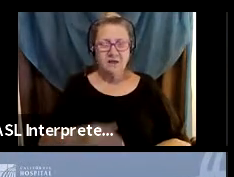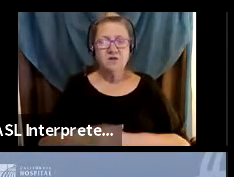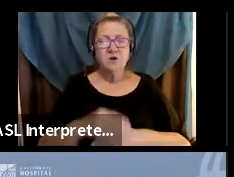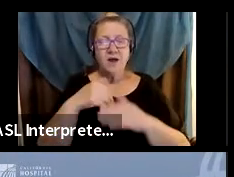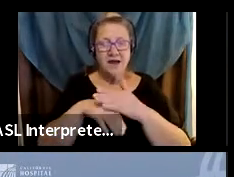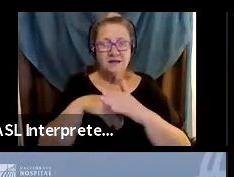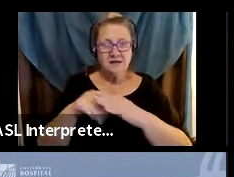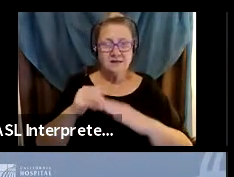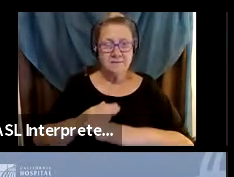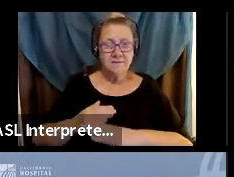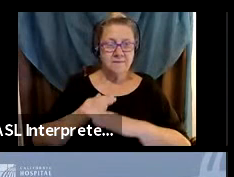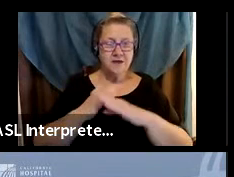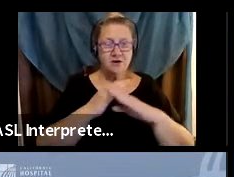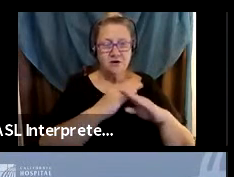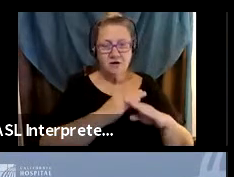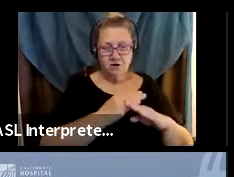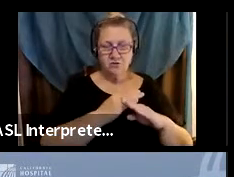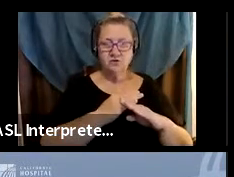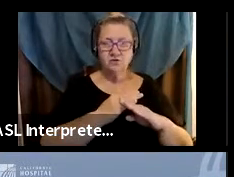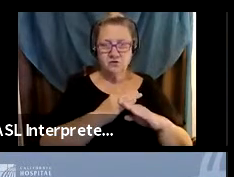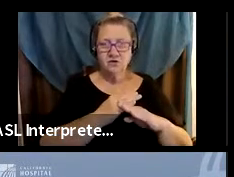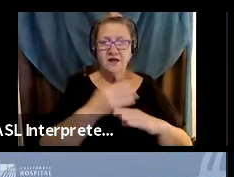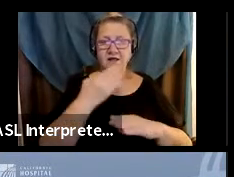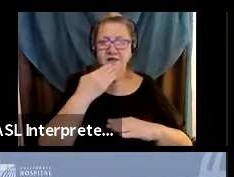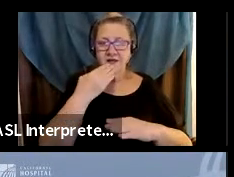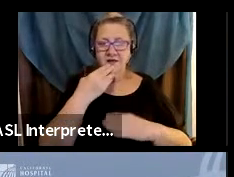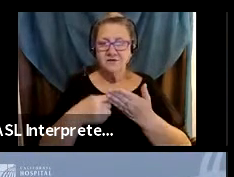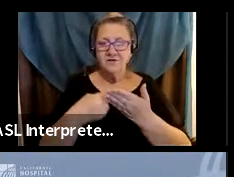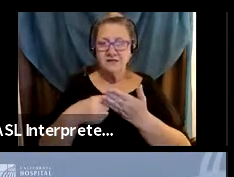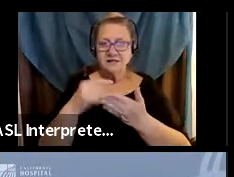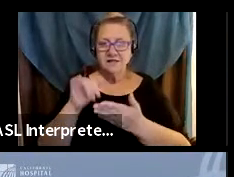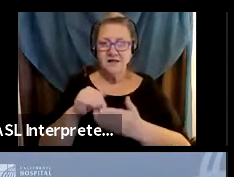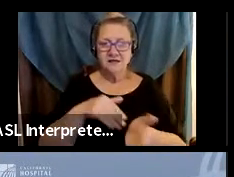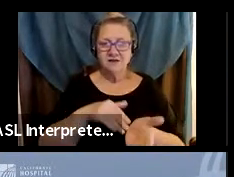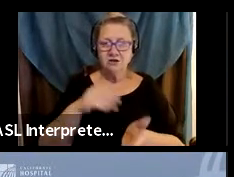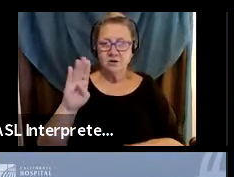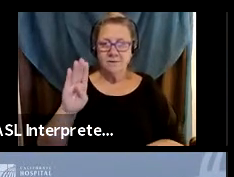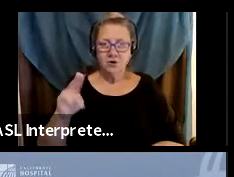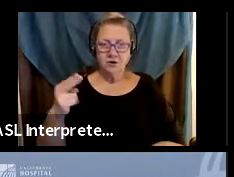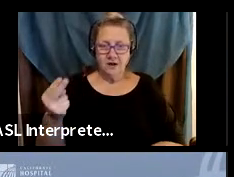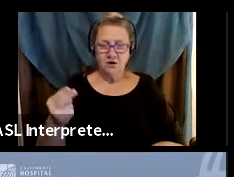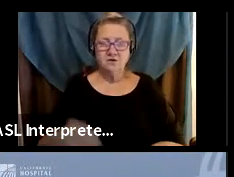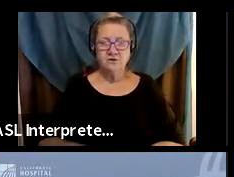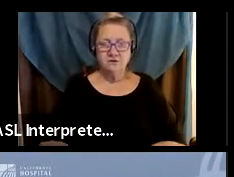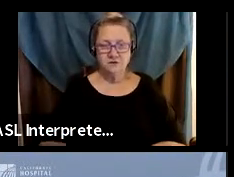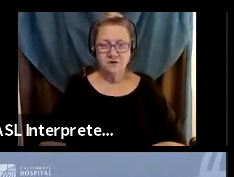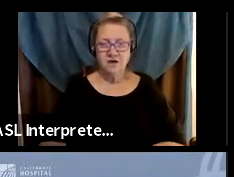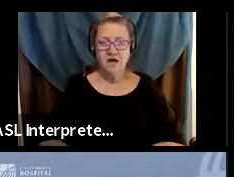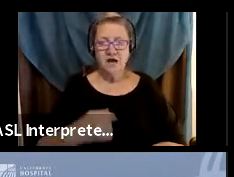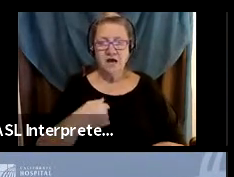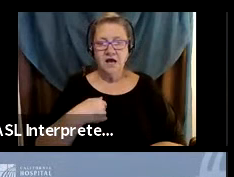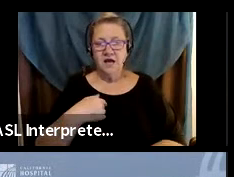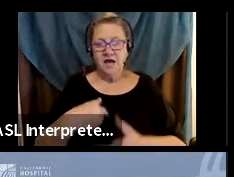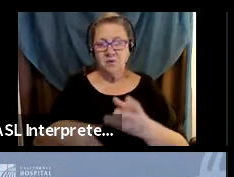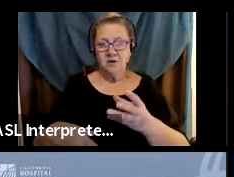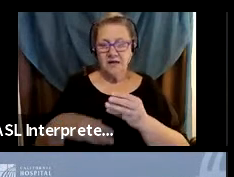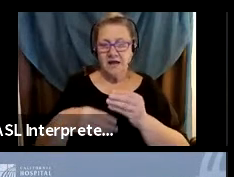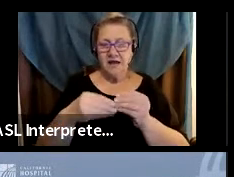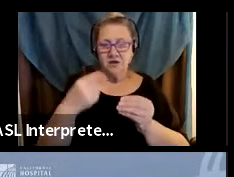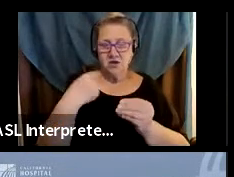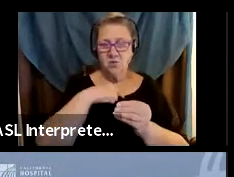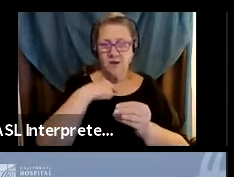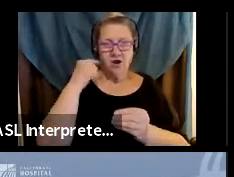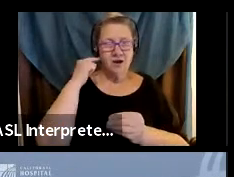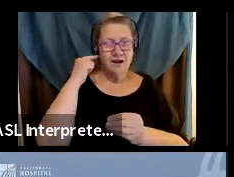much you talking about, Dr. Burke-Harris. And the only suggestion I have on that, in addition to what's been said already, is we're hearing a